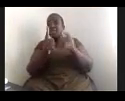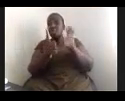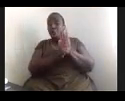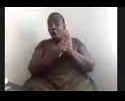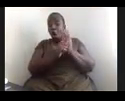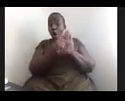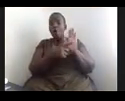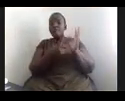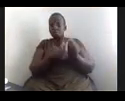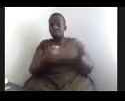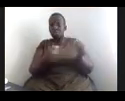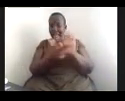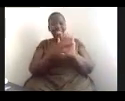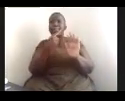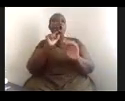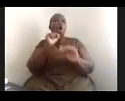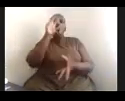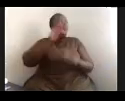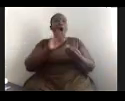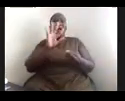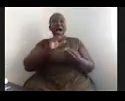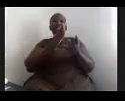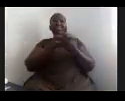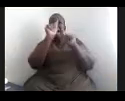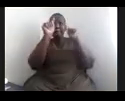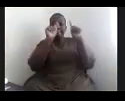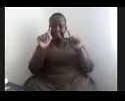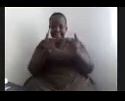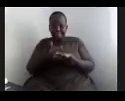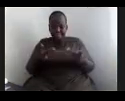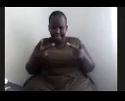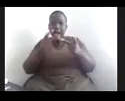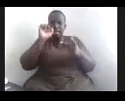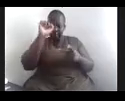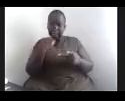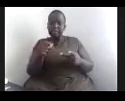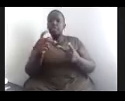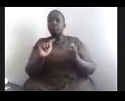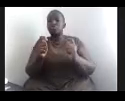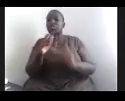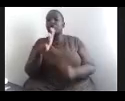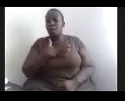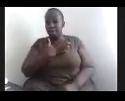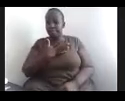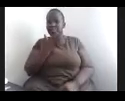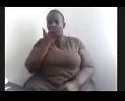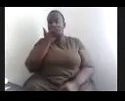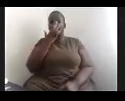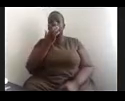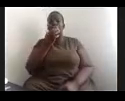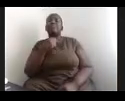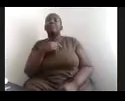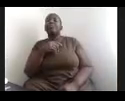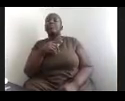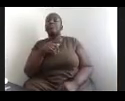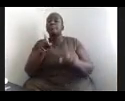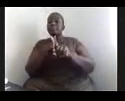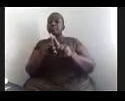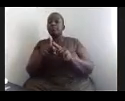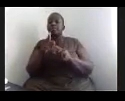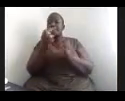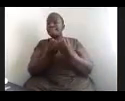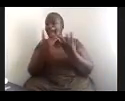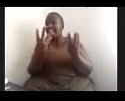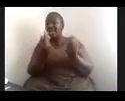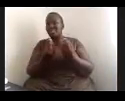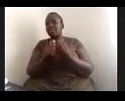the existing Children's Act. You saw that video was made back in the